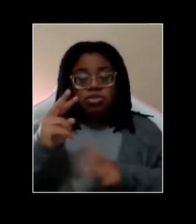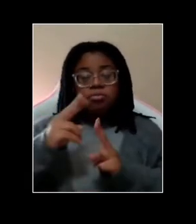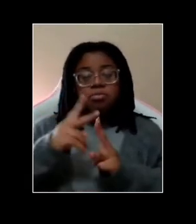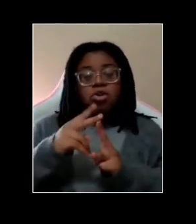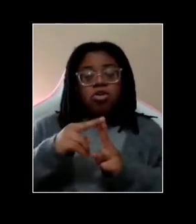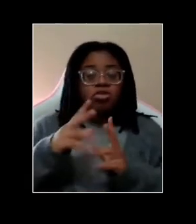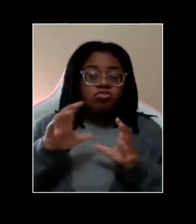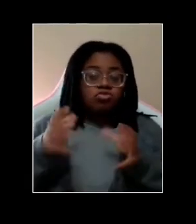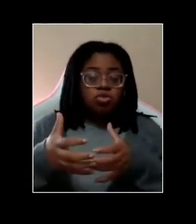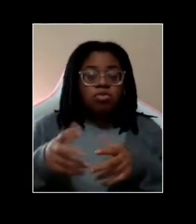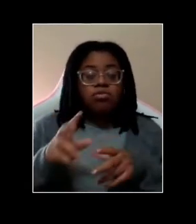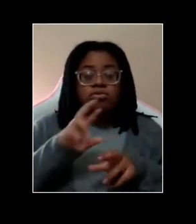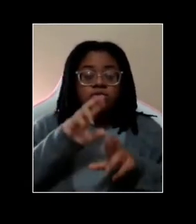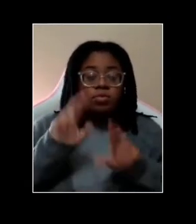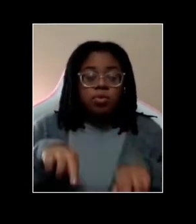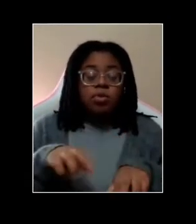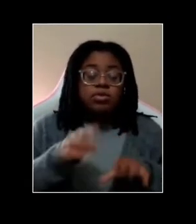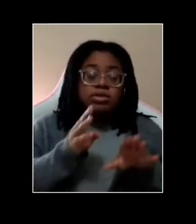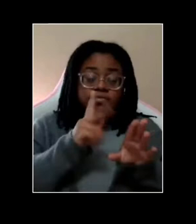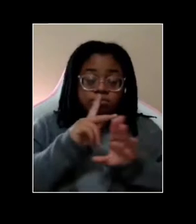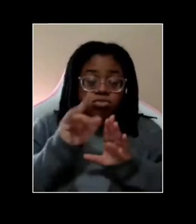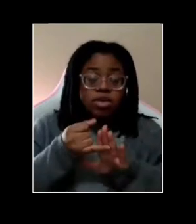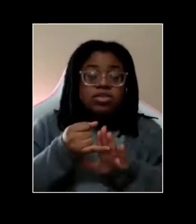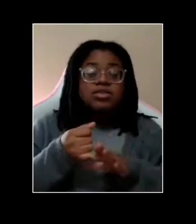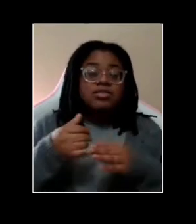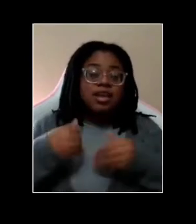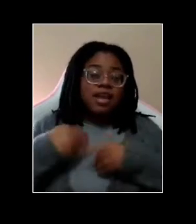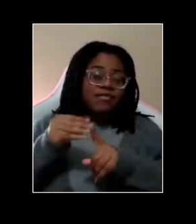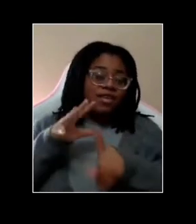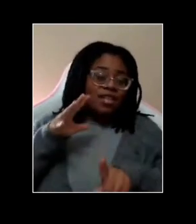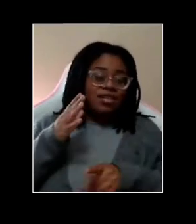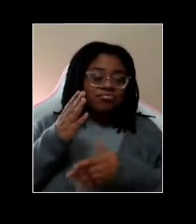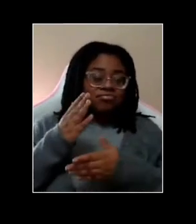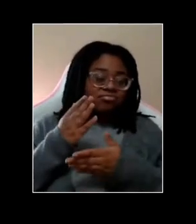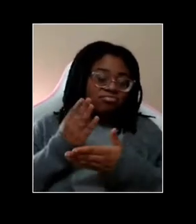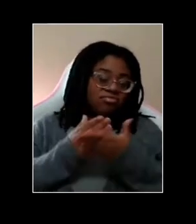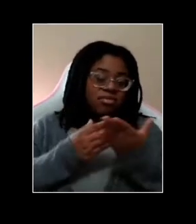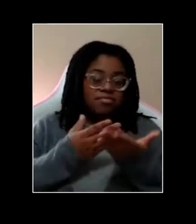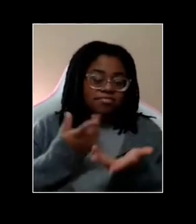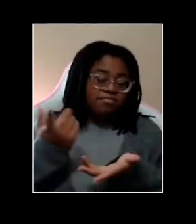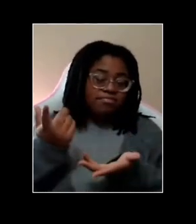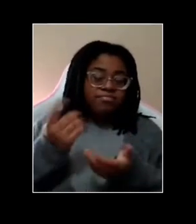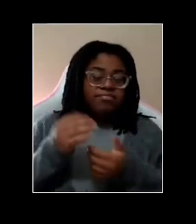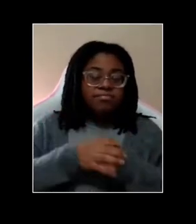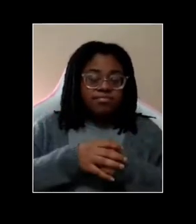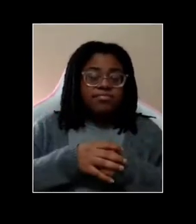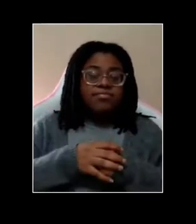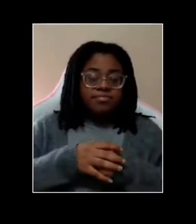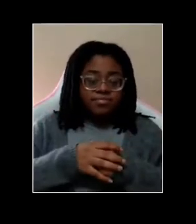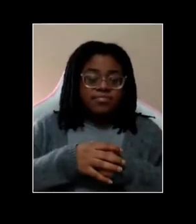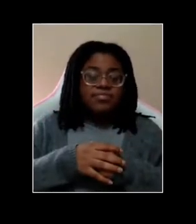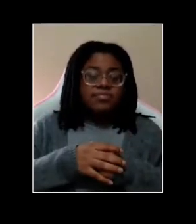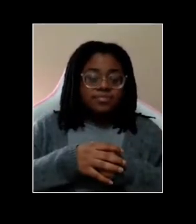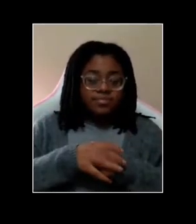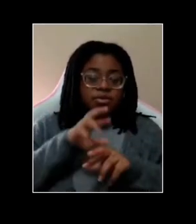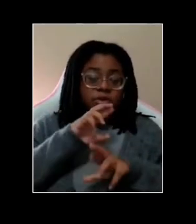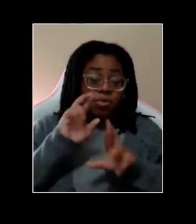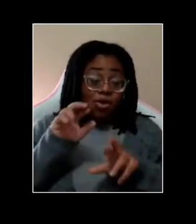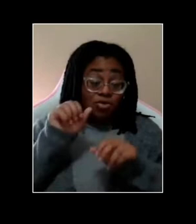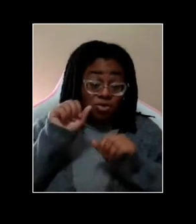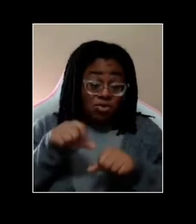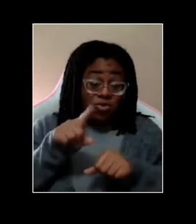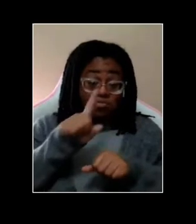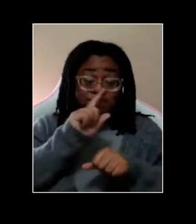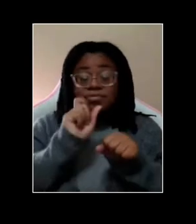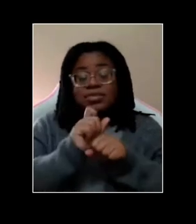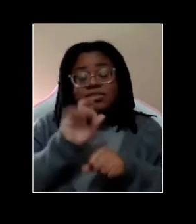group of reports and projects. I highlighted a few of the reports that you can actually